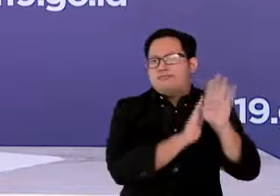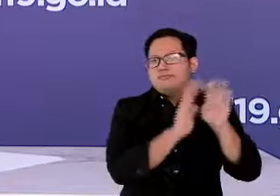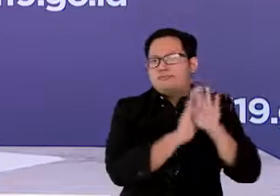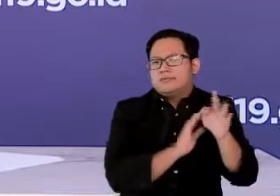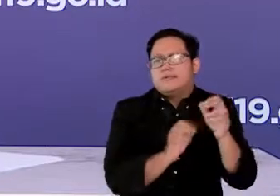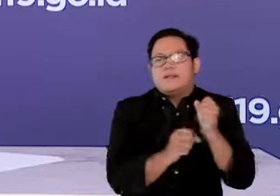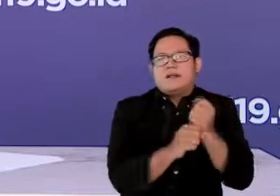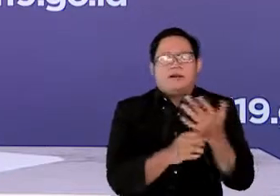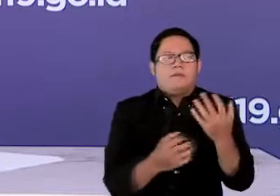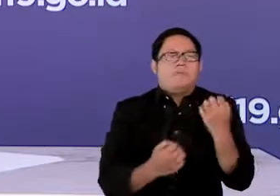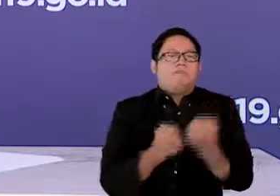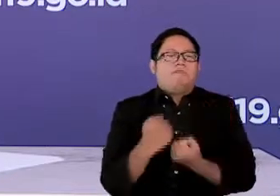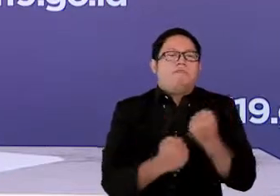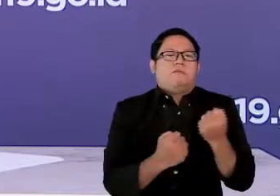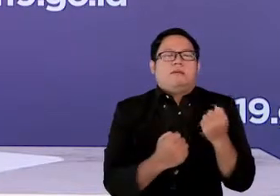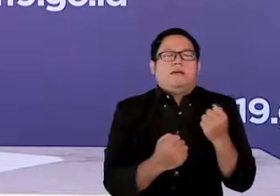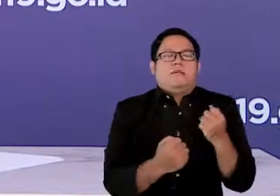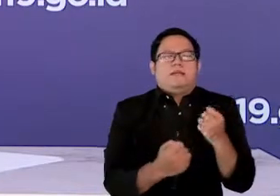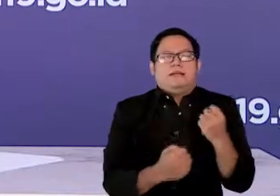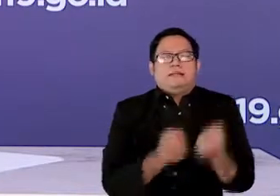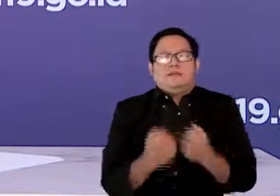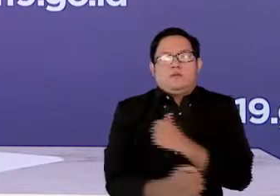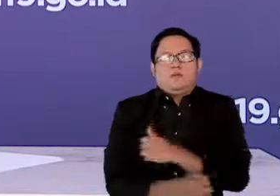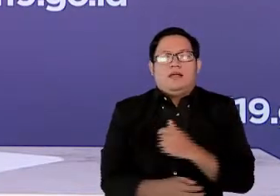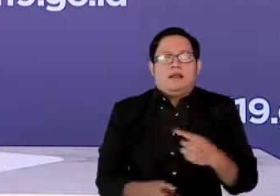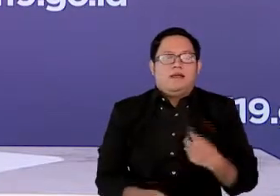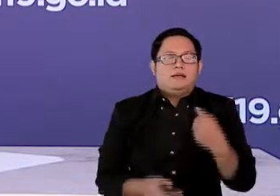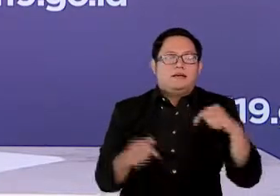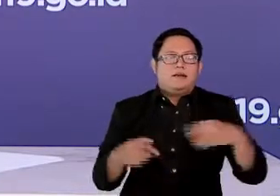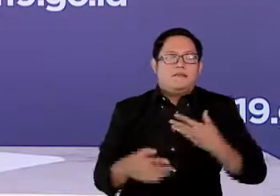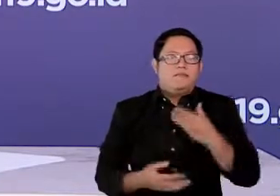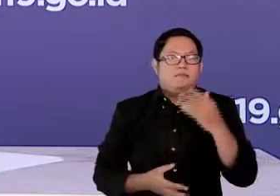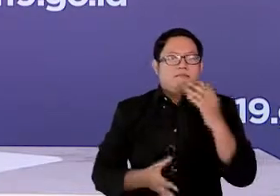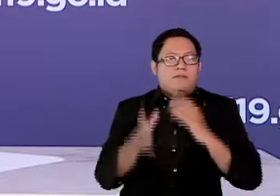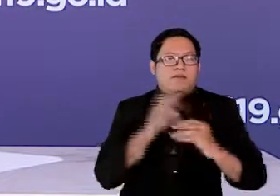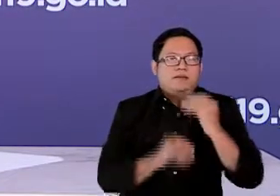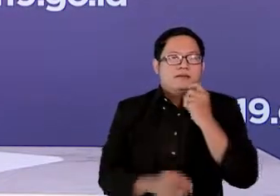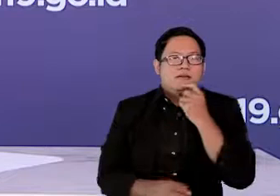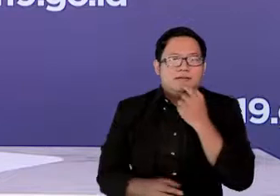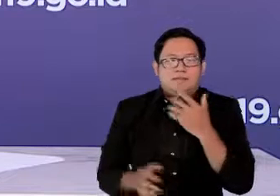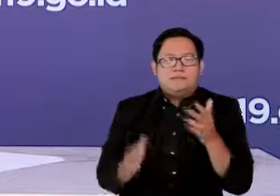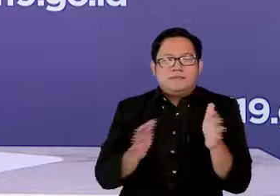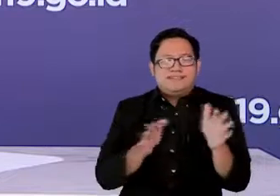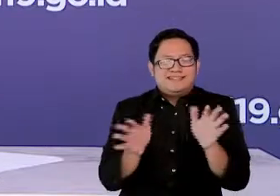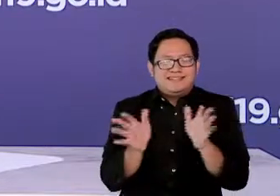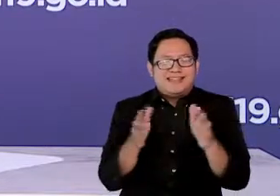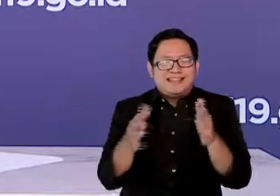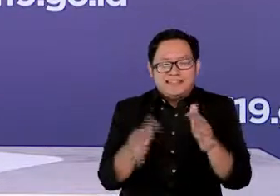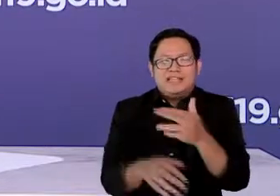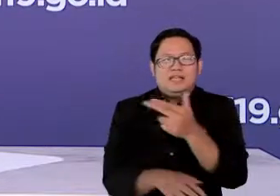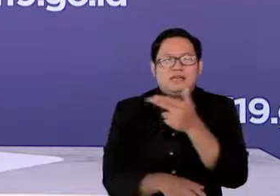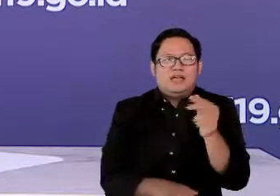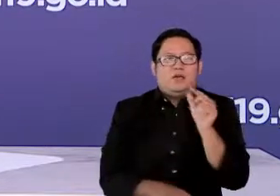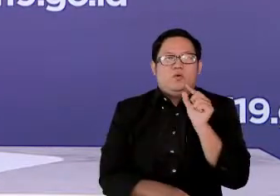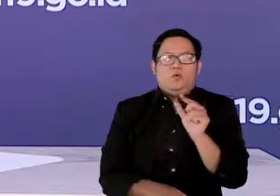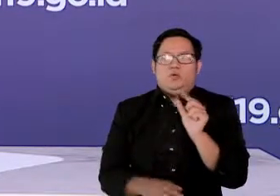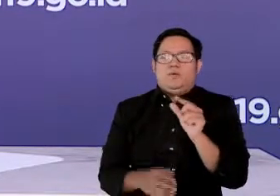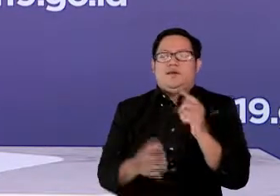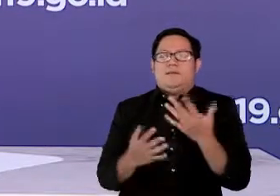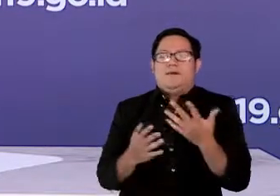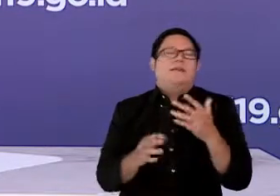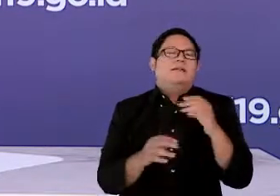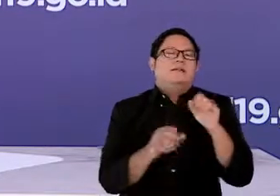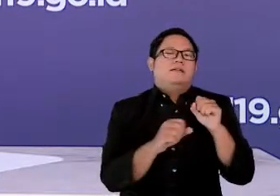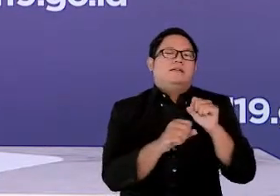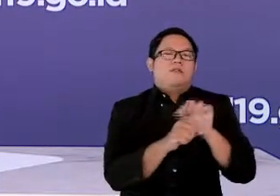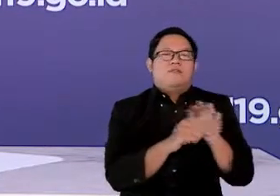Now, I will talk about Indonesia's strategy in dealing with the second spike in cases, seeing that we managed